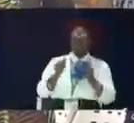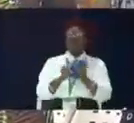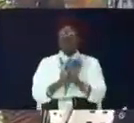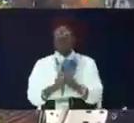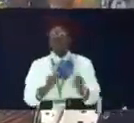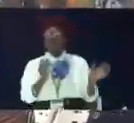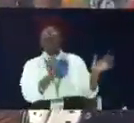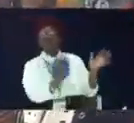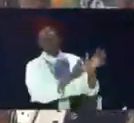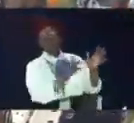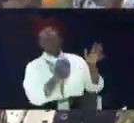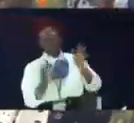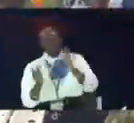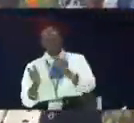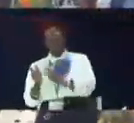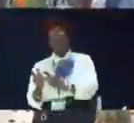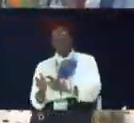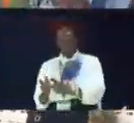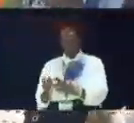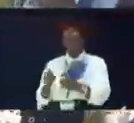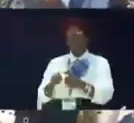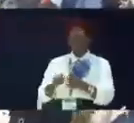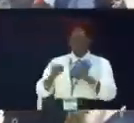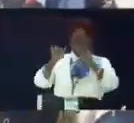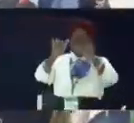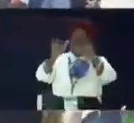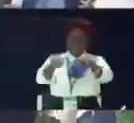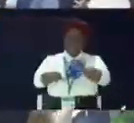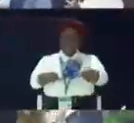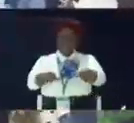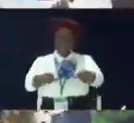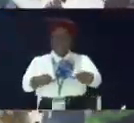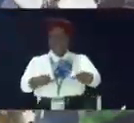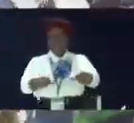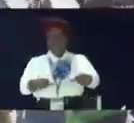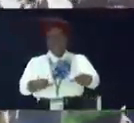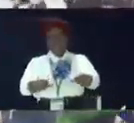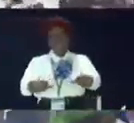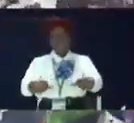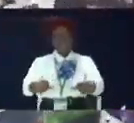Going with Jesus to stay.